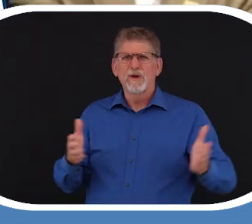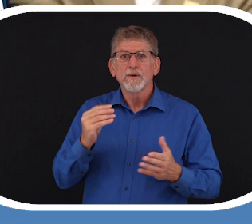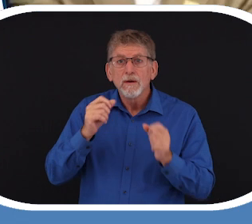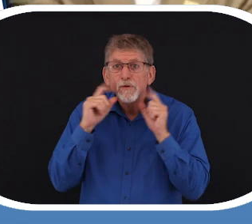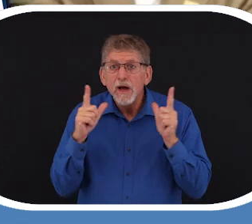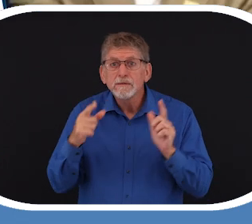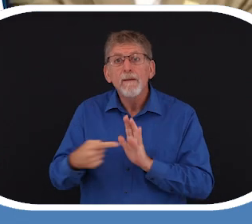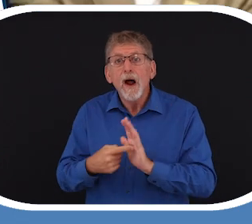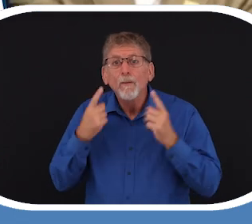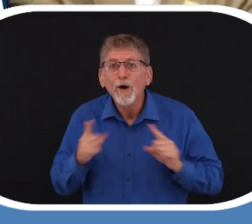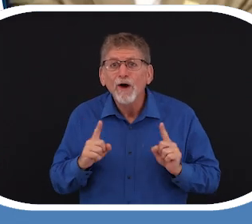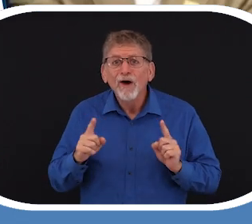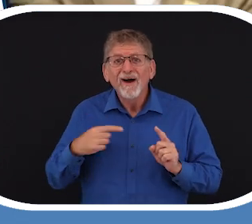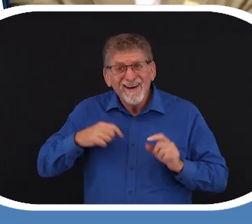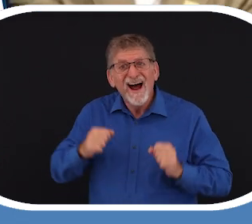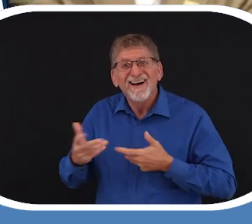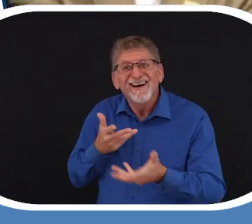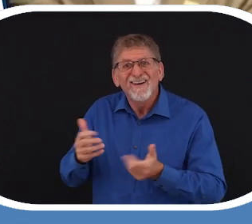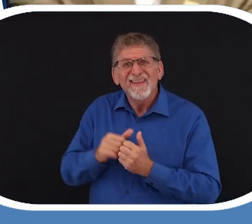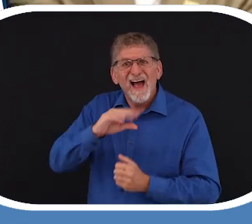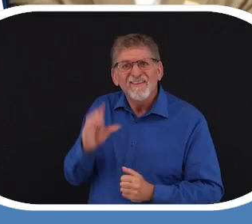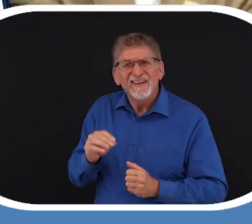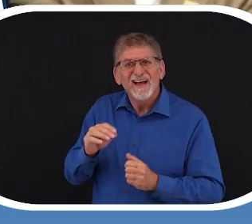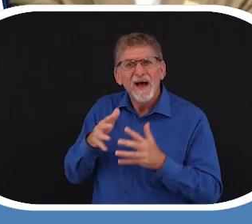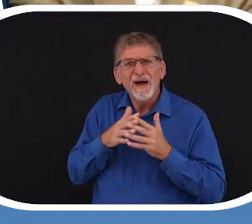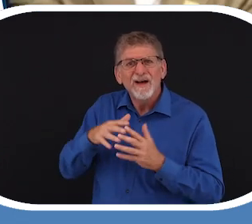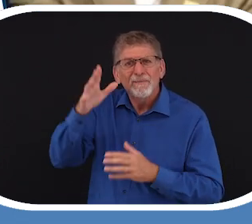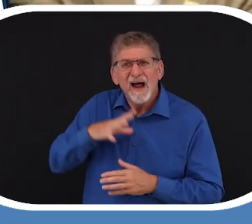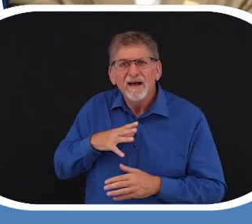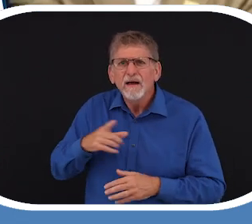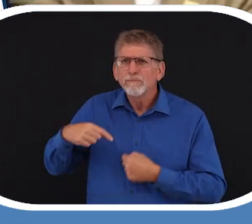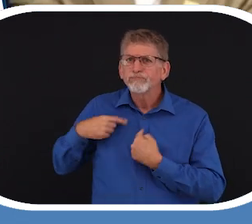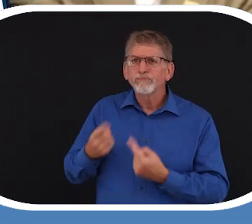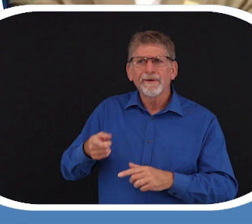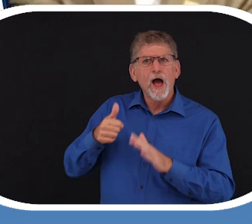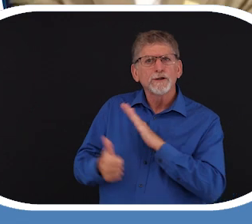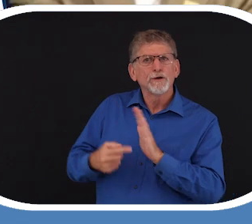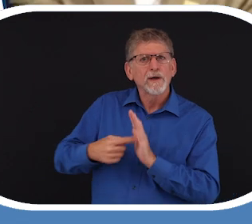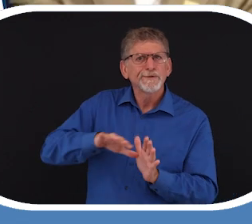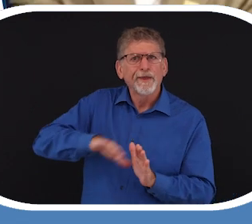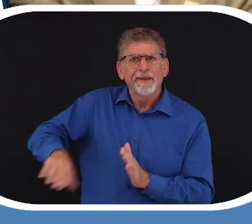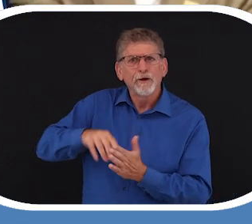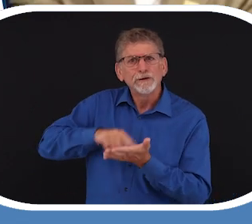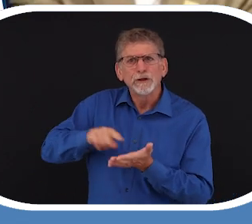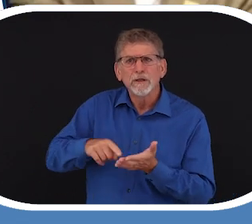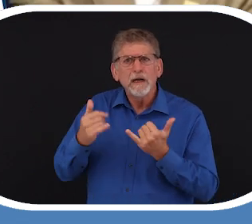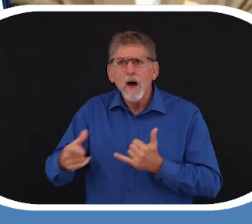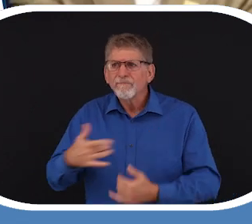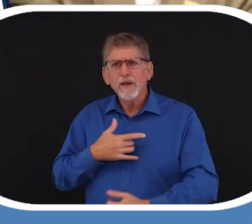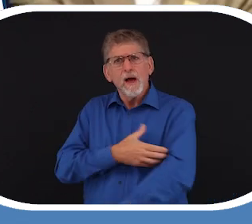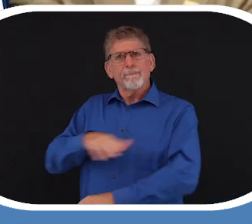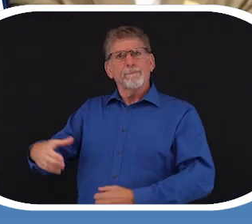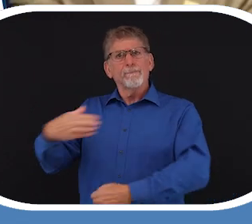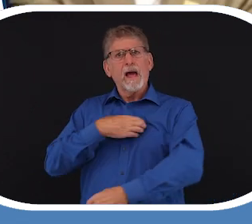engage African-American men who have been historically underrepresented in research in a way that they felt empowered, they felt heard, and they felt the model that